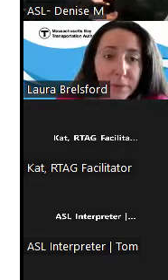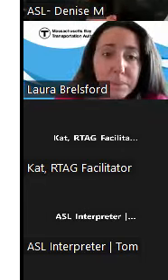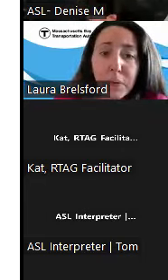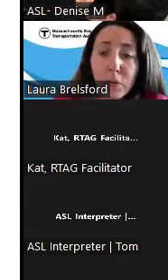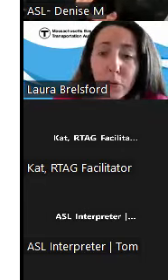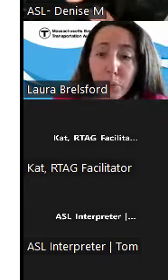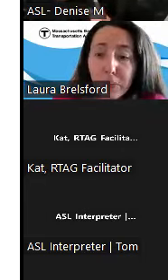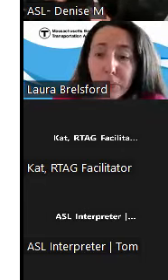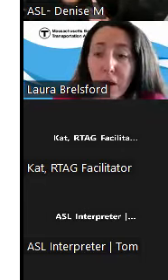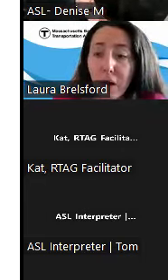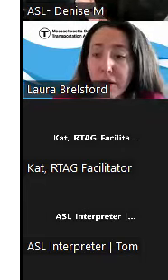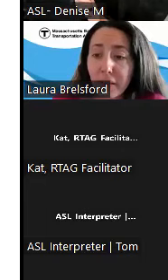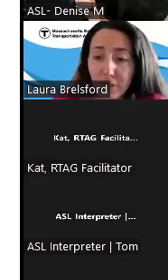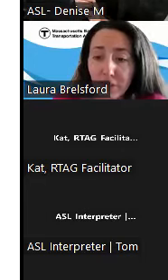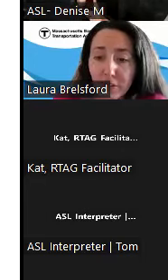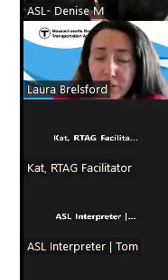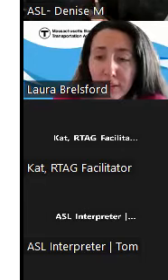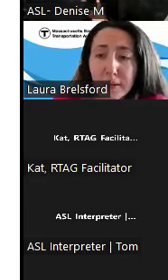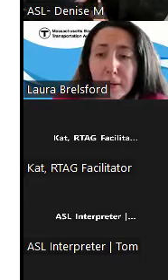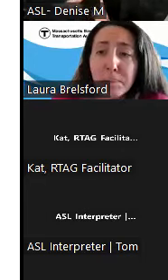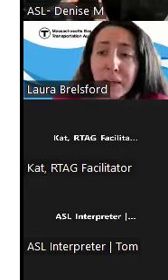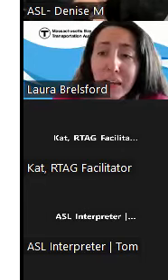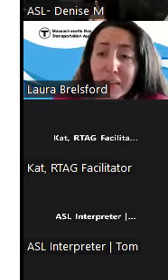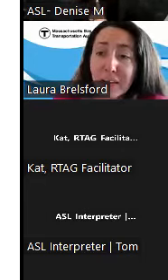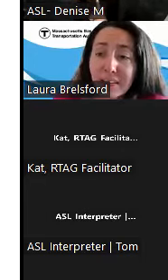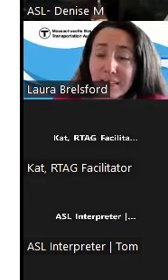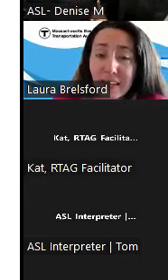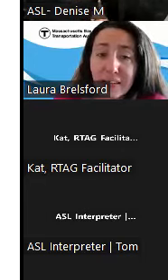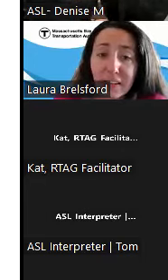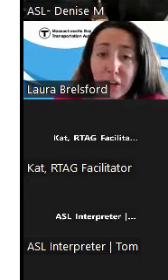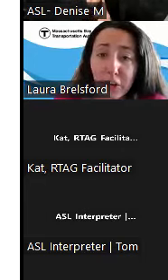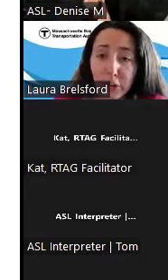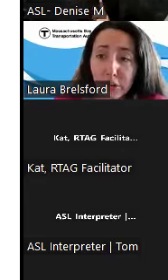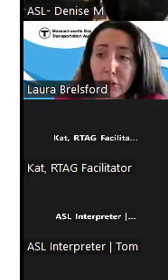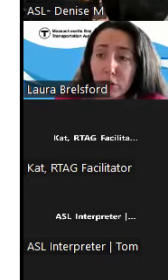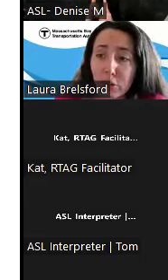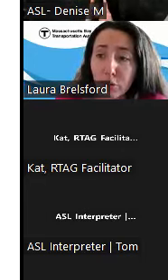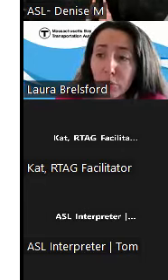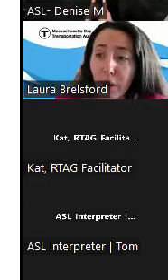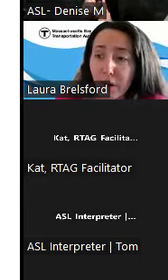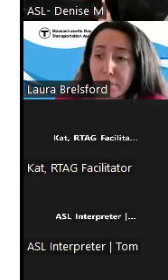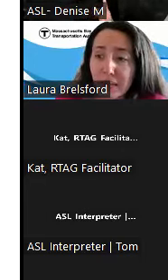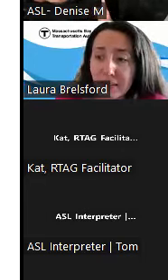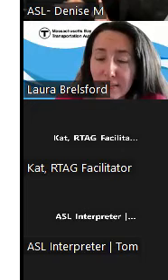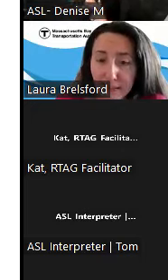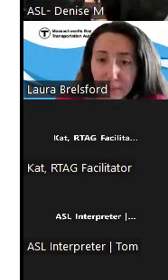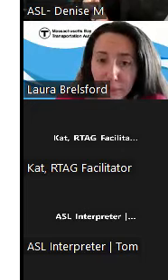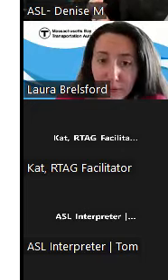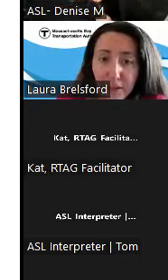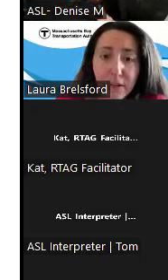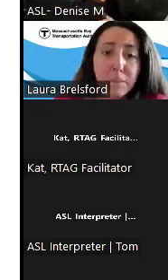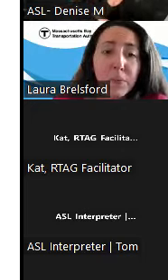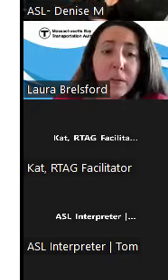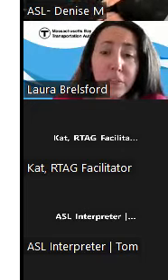odor within our elevators and then send an alert to our maintenance